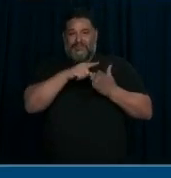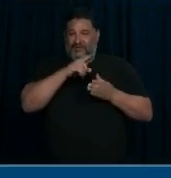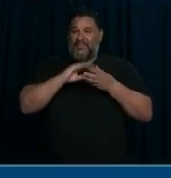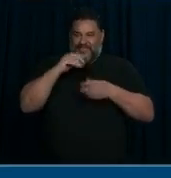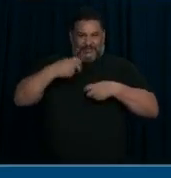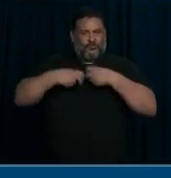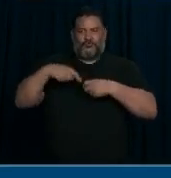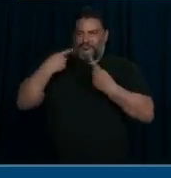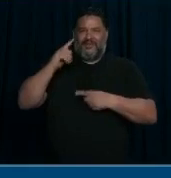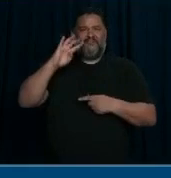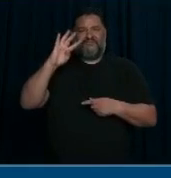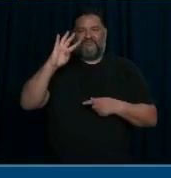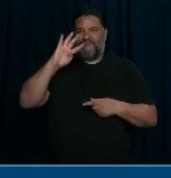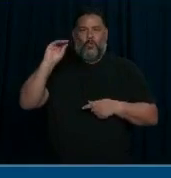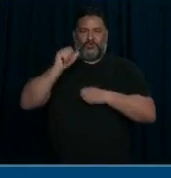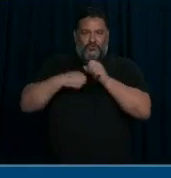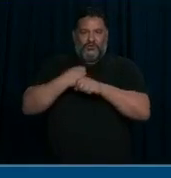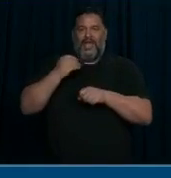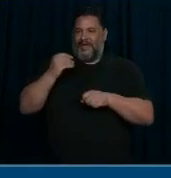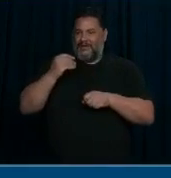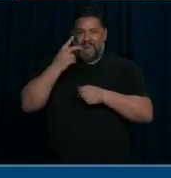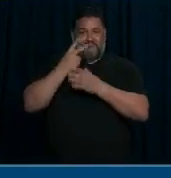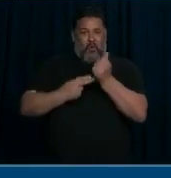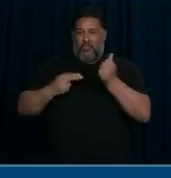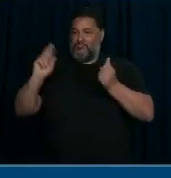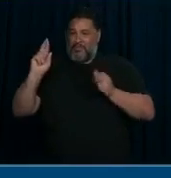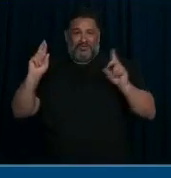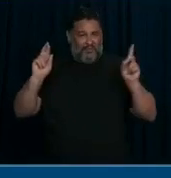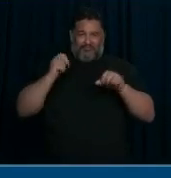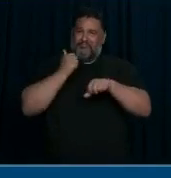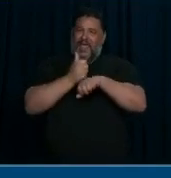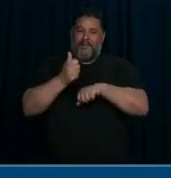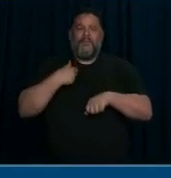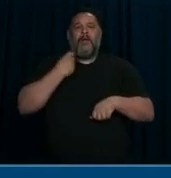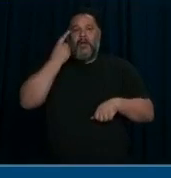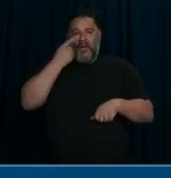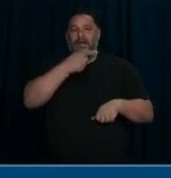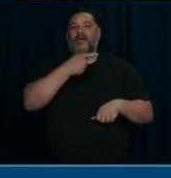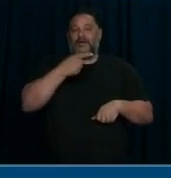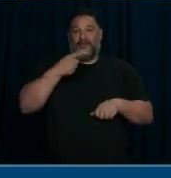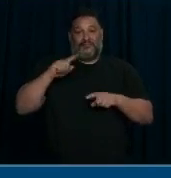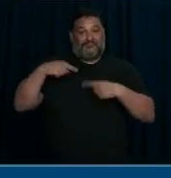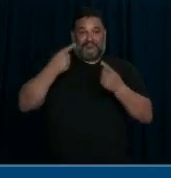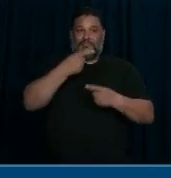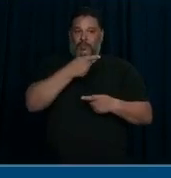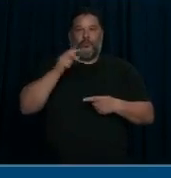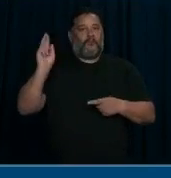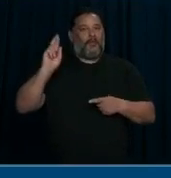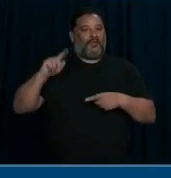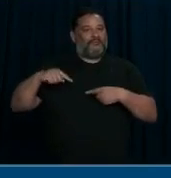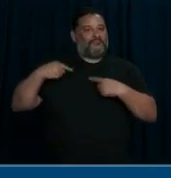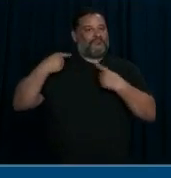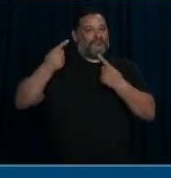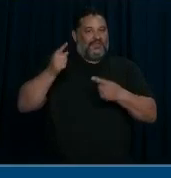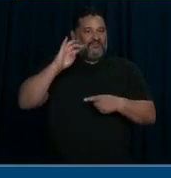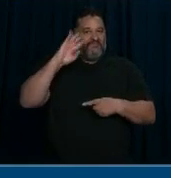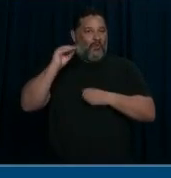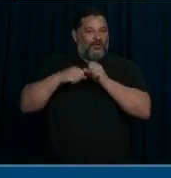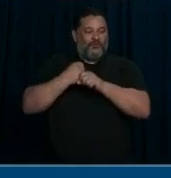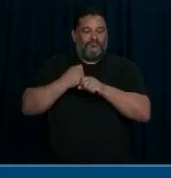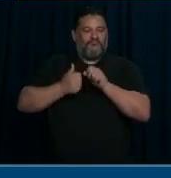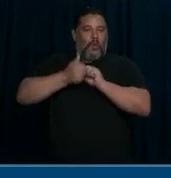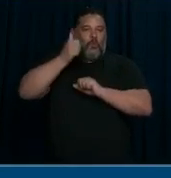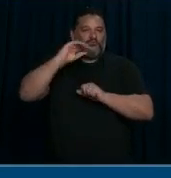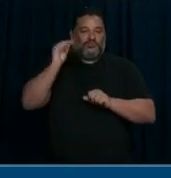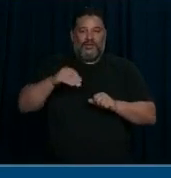to be had on both sides of the aisle. And I realize that Ms. Galán-Woods was a Republican for most of those 4 decades, but that's just simply not true. We've